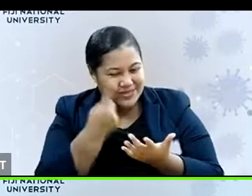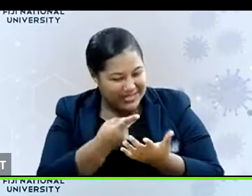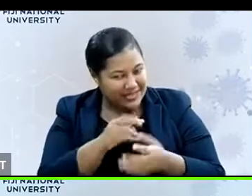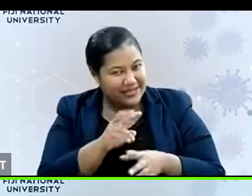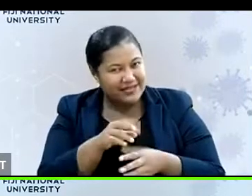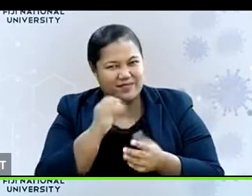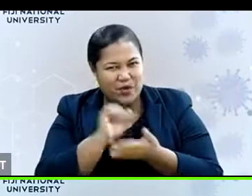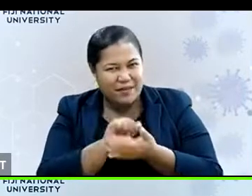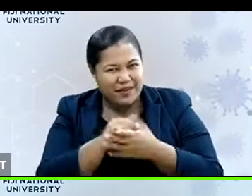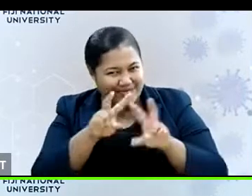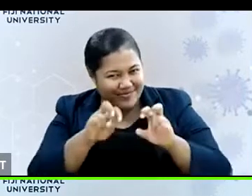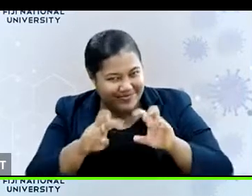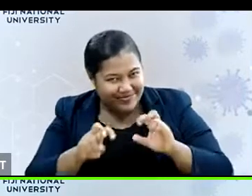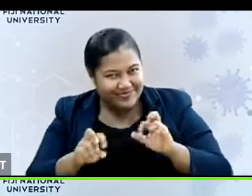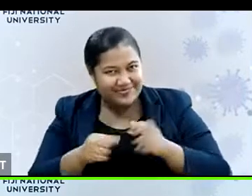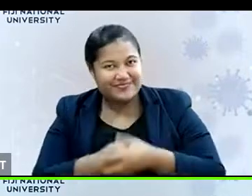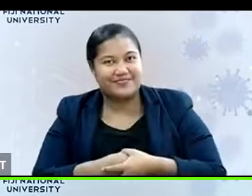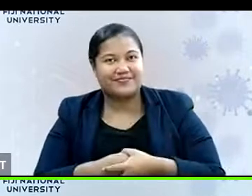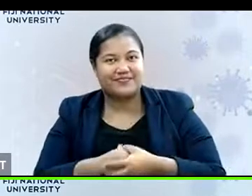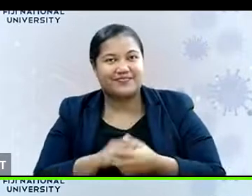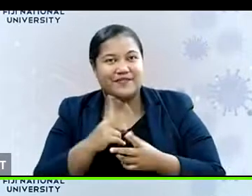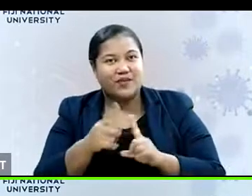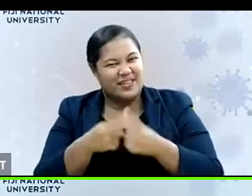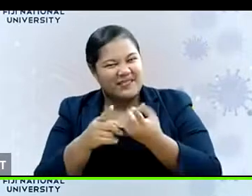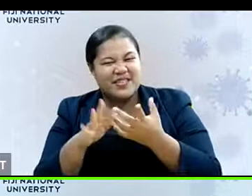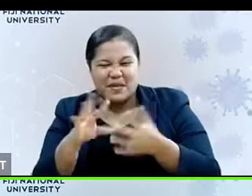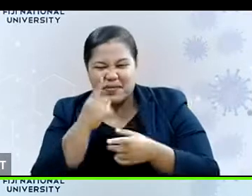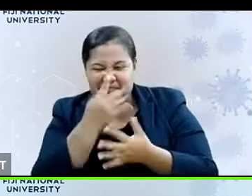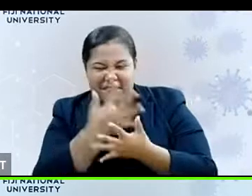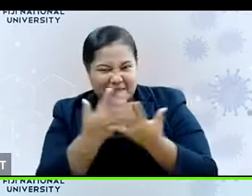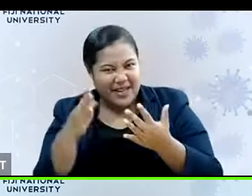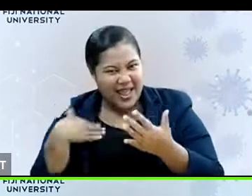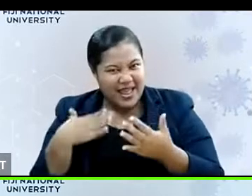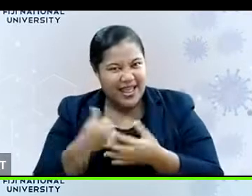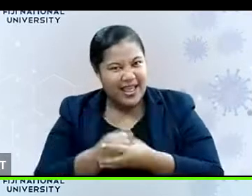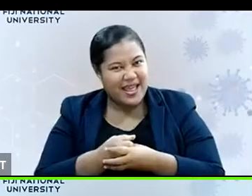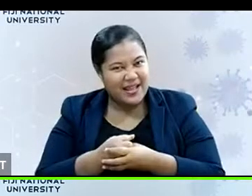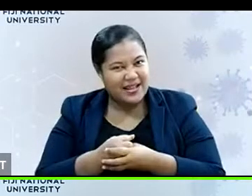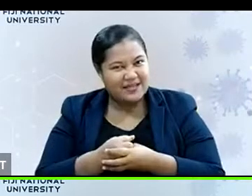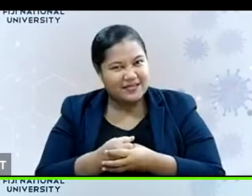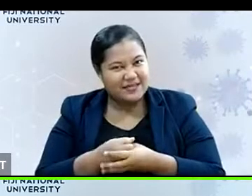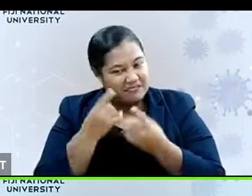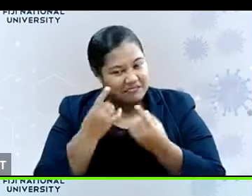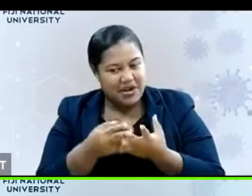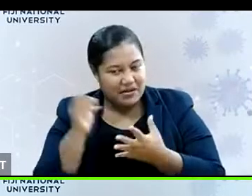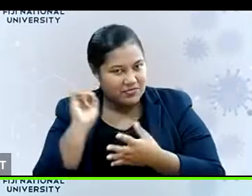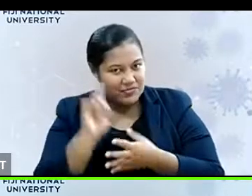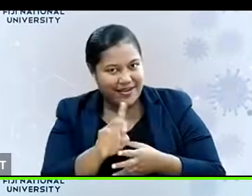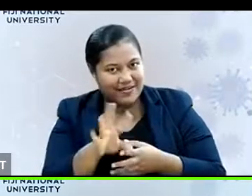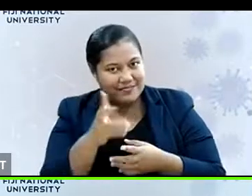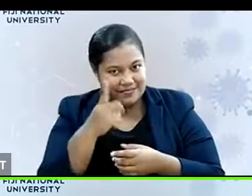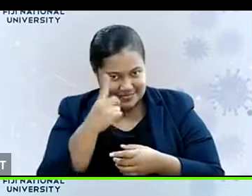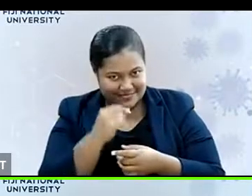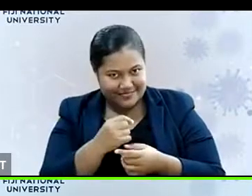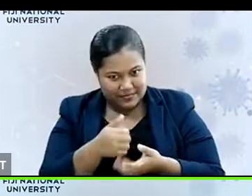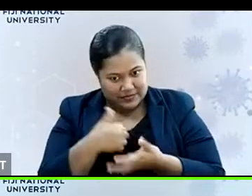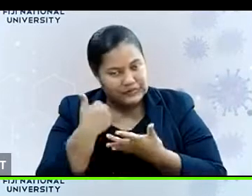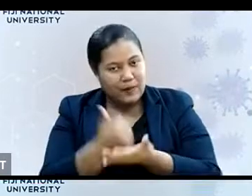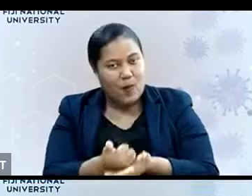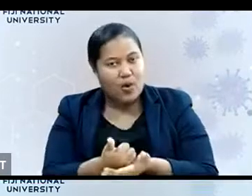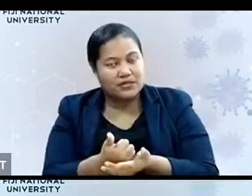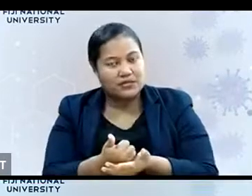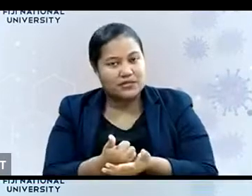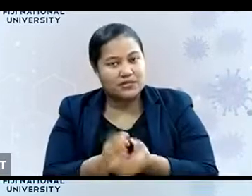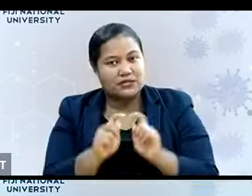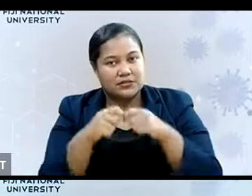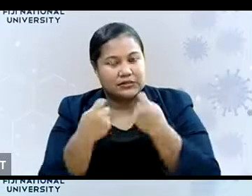symptomatology, and everything else. And that's really a public health, where public health really comes into it strongly. Thanks,